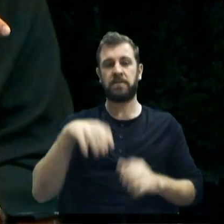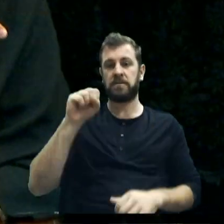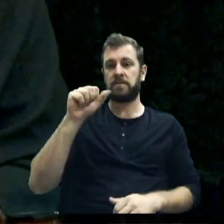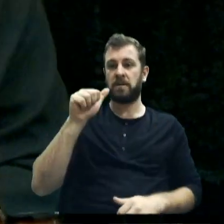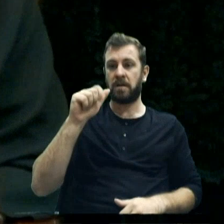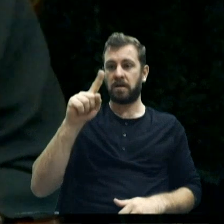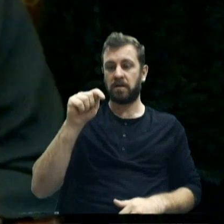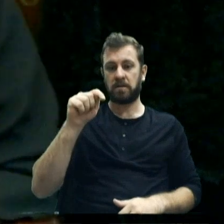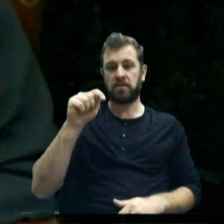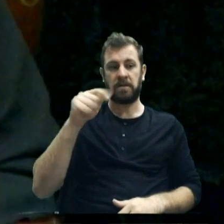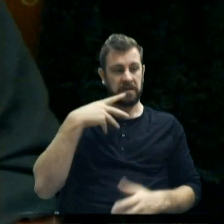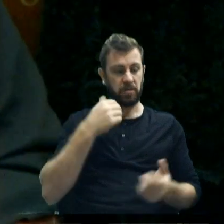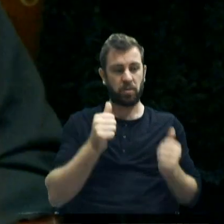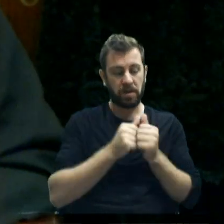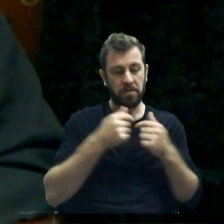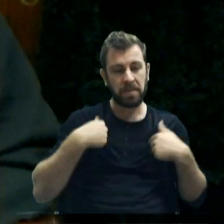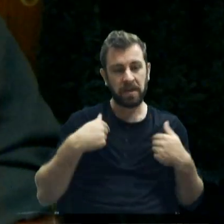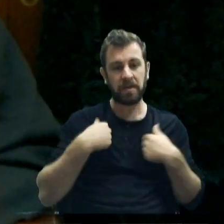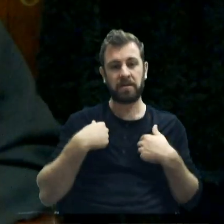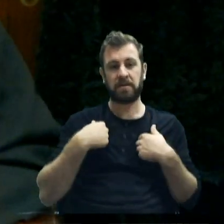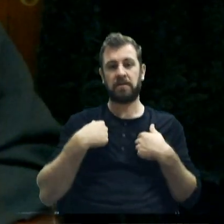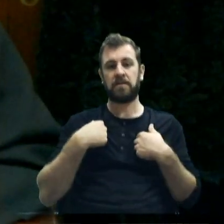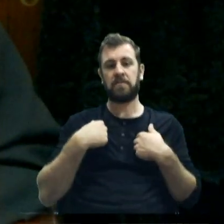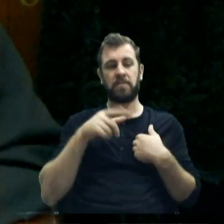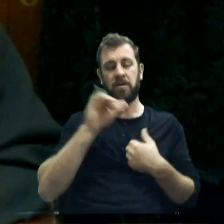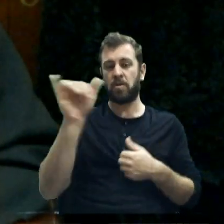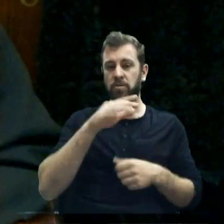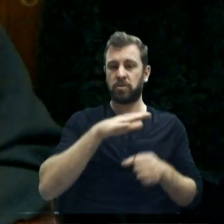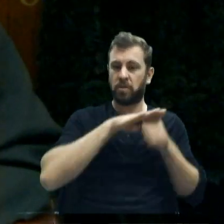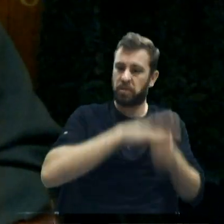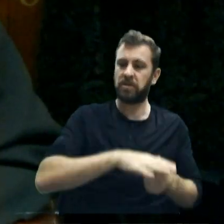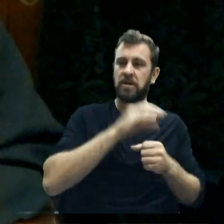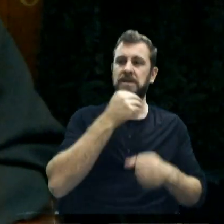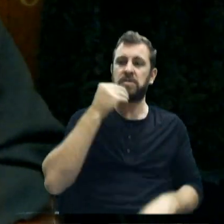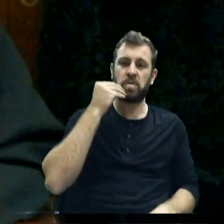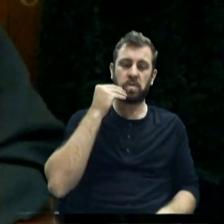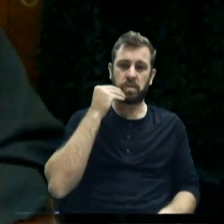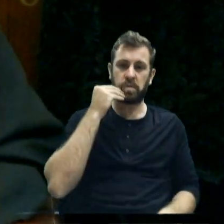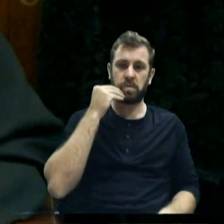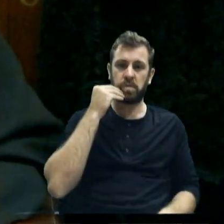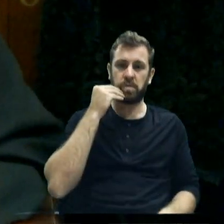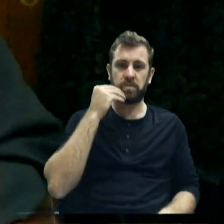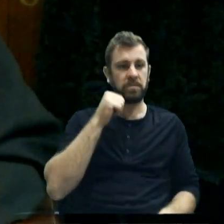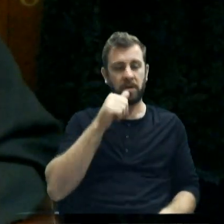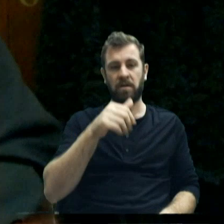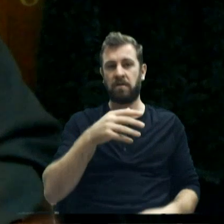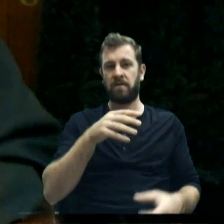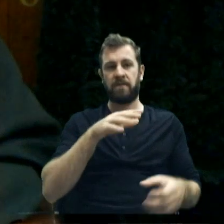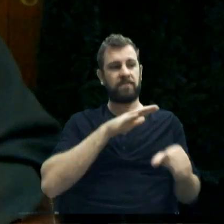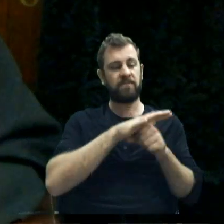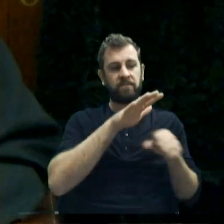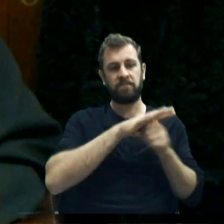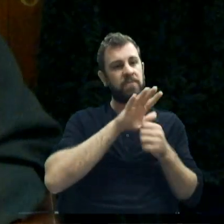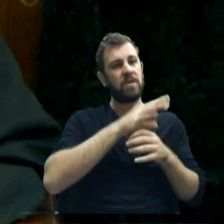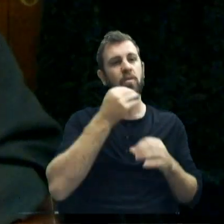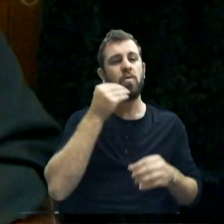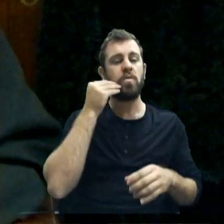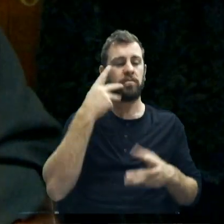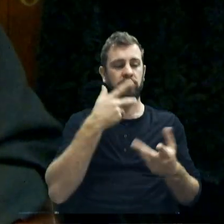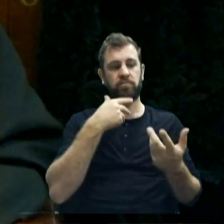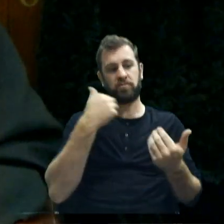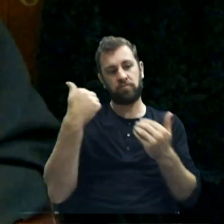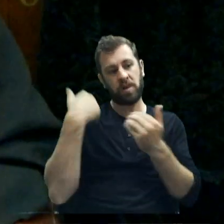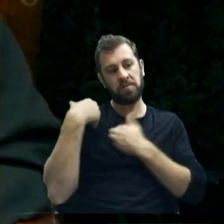in Ahad, he was a zalim and an oppressor in his home. Didn't fulfill his responsibility as a man.